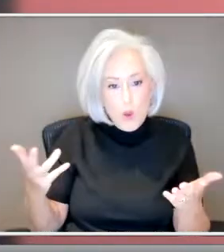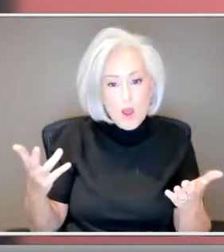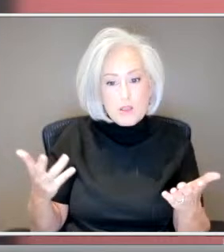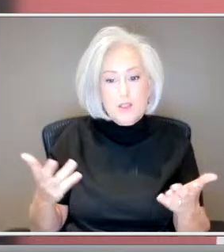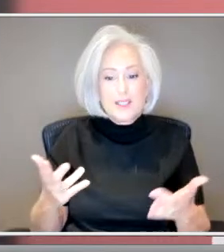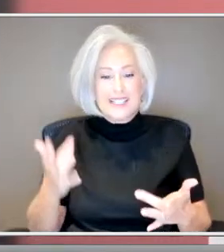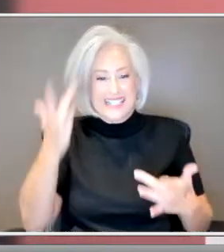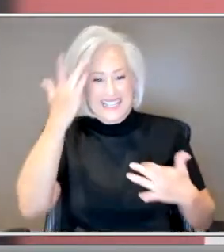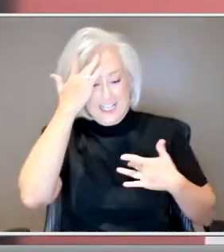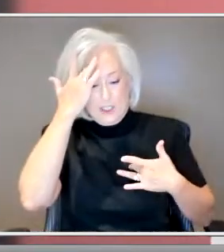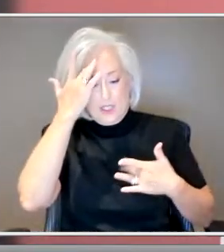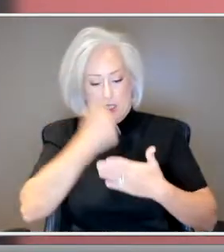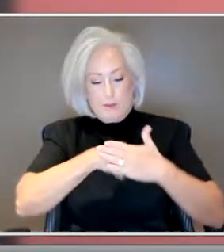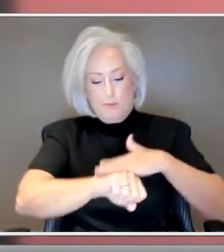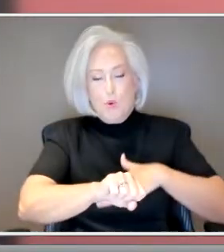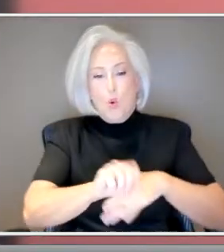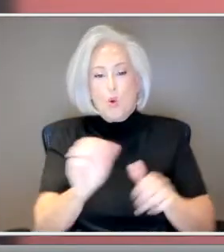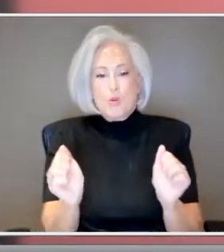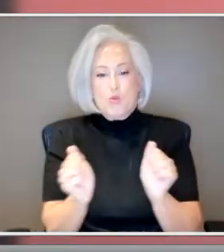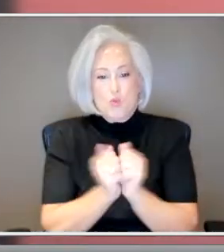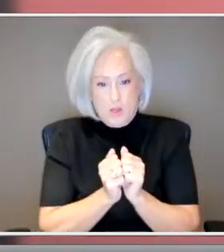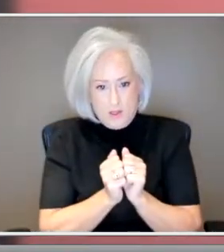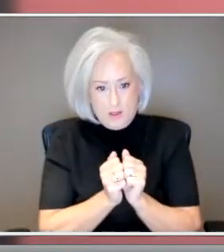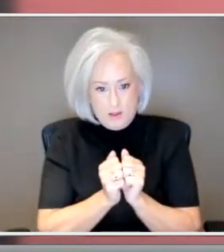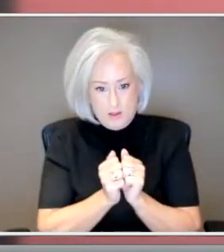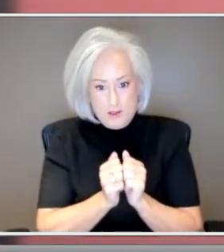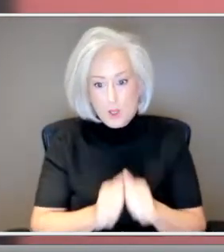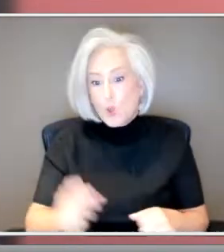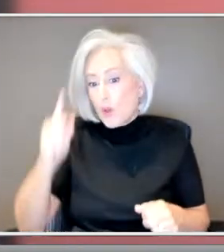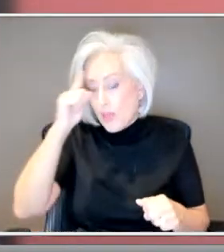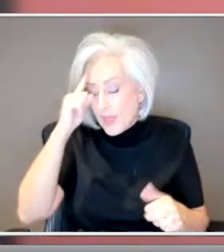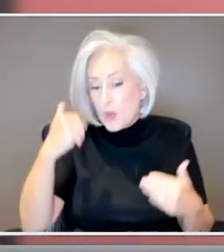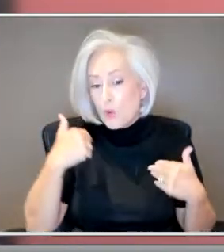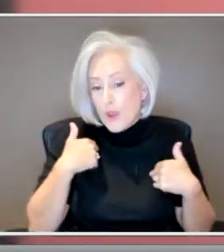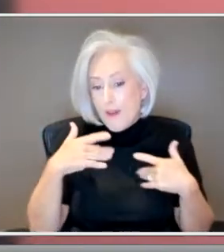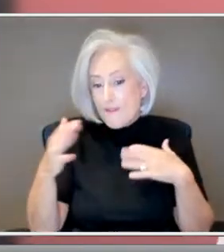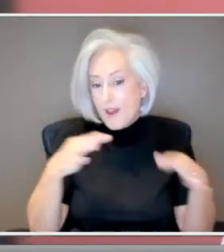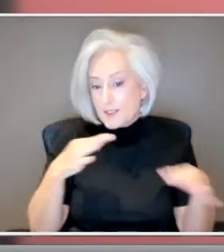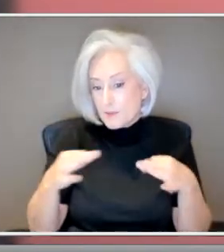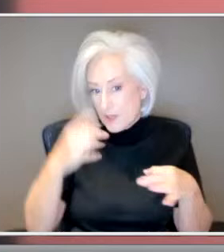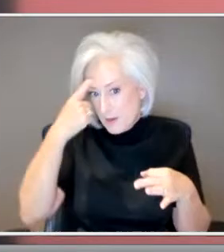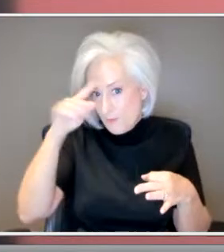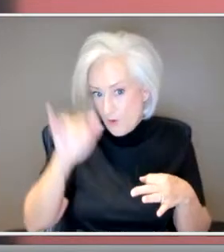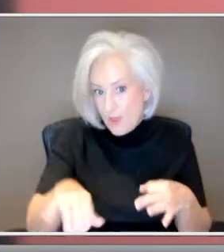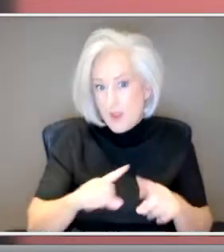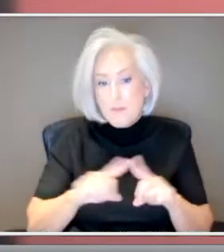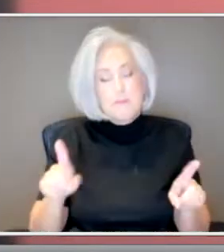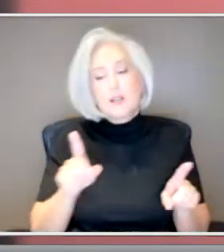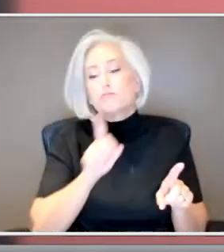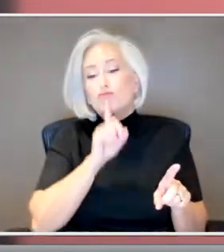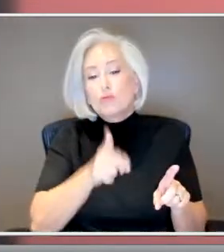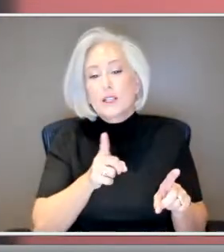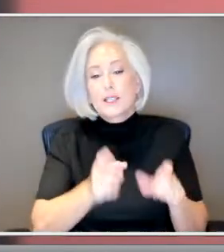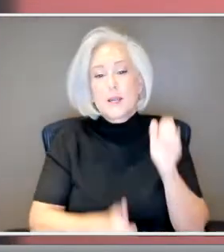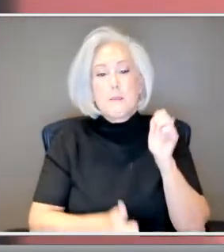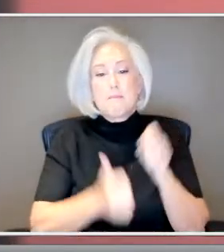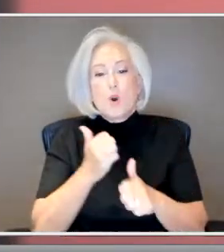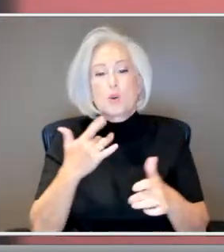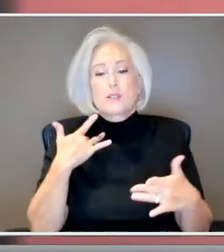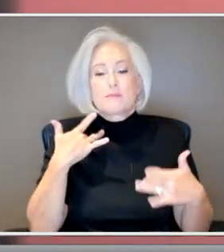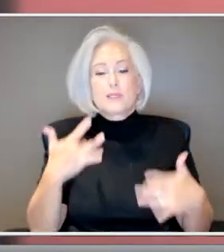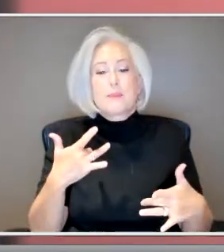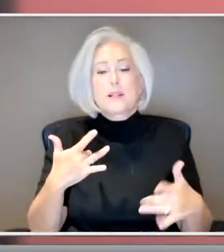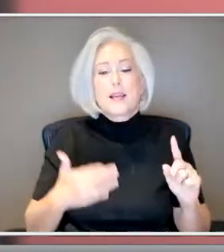that. But the reality is that the majority of the congenital heart disease that we see is what we call sporadic, meaning that it's